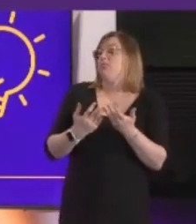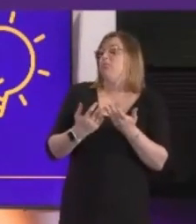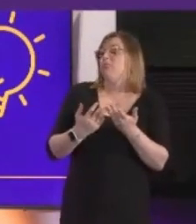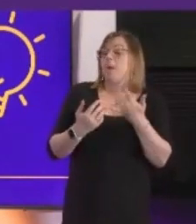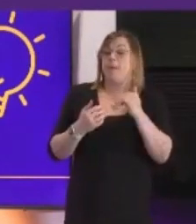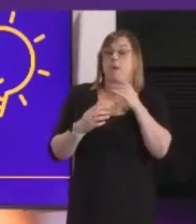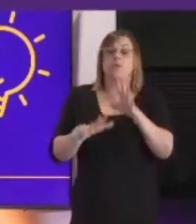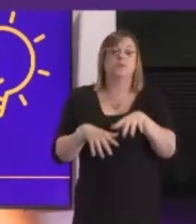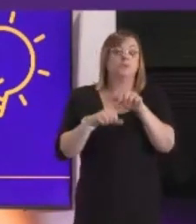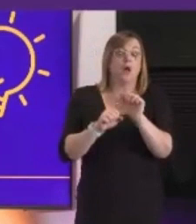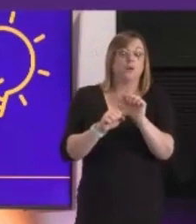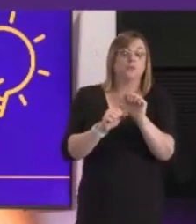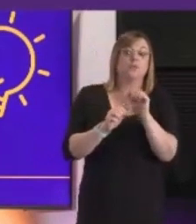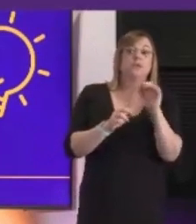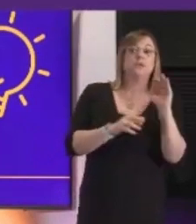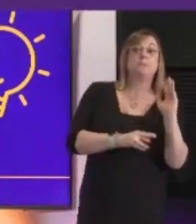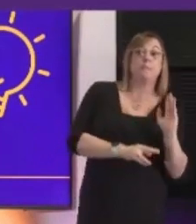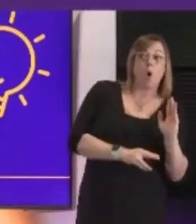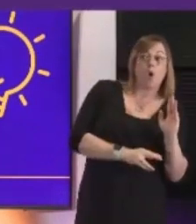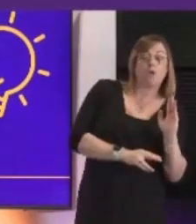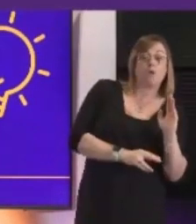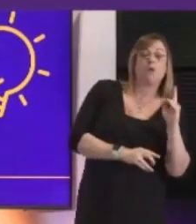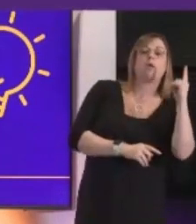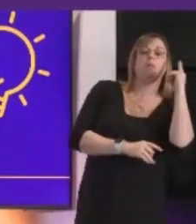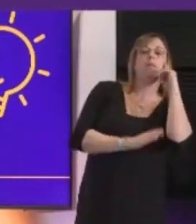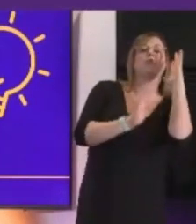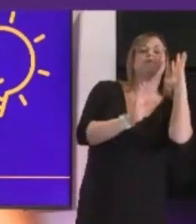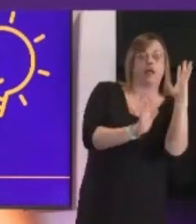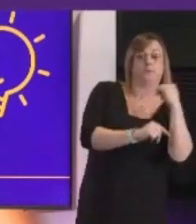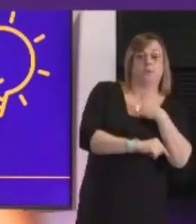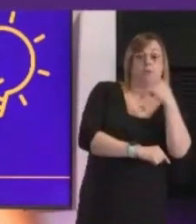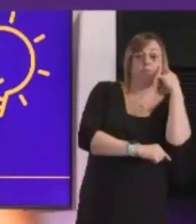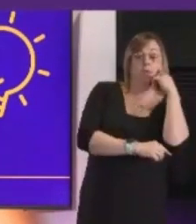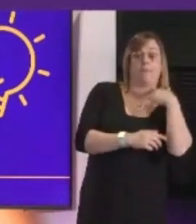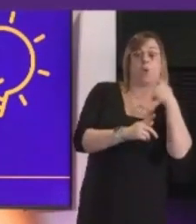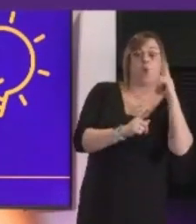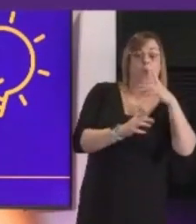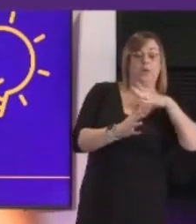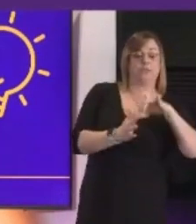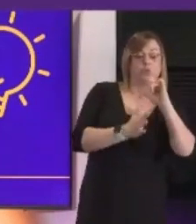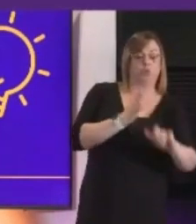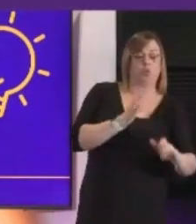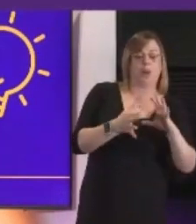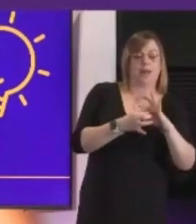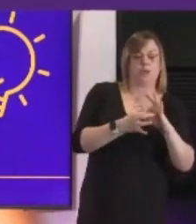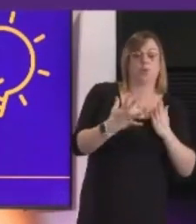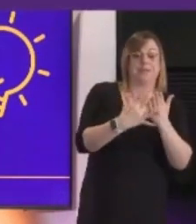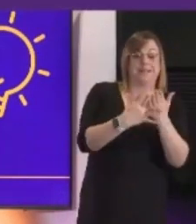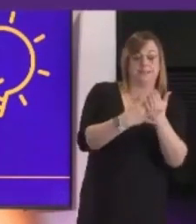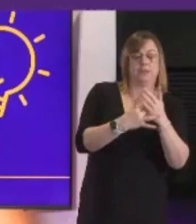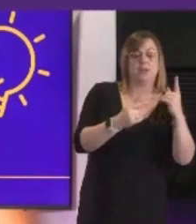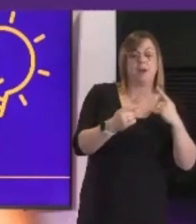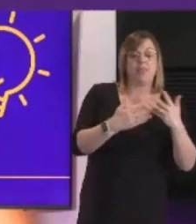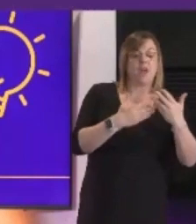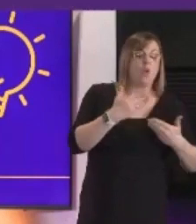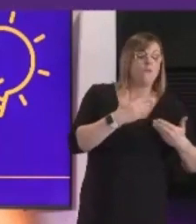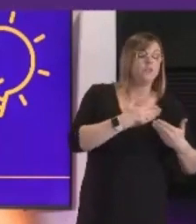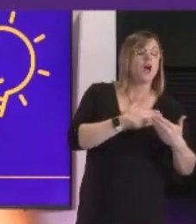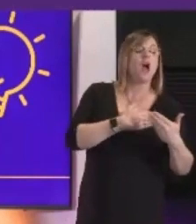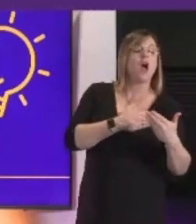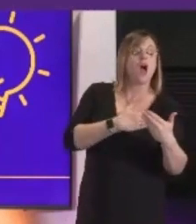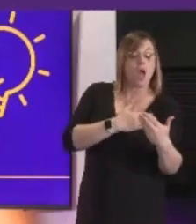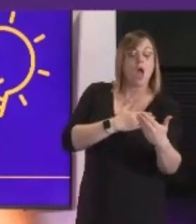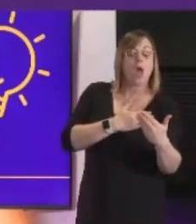off maybe with a Spock type of approach where people think about what it is they need to do in terms of accessibility, but over time then with